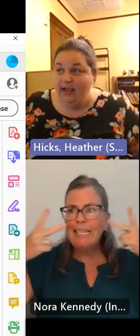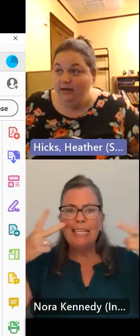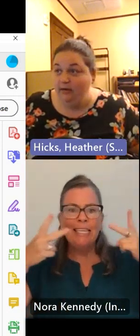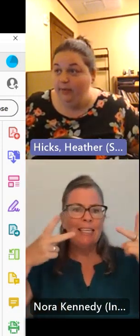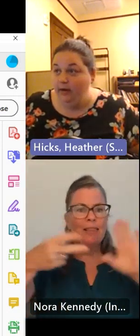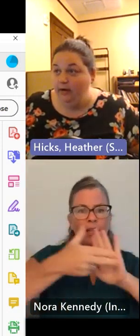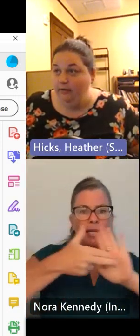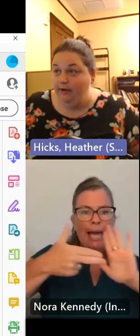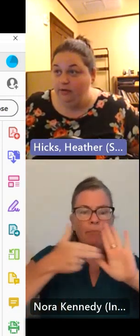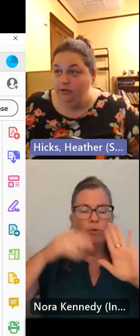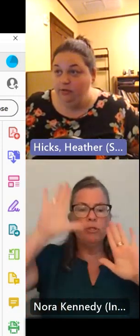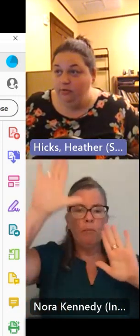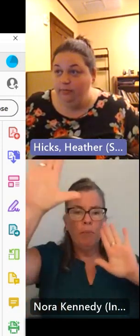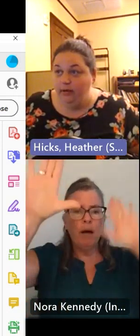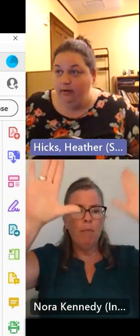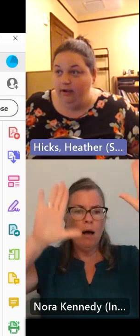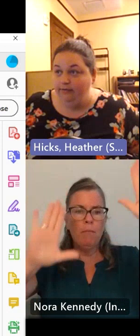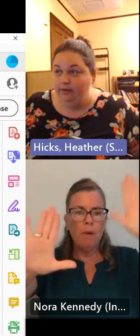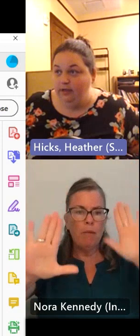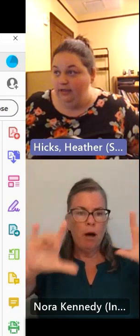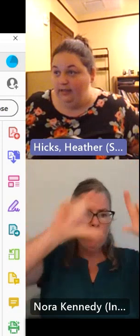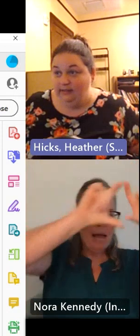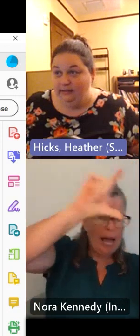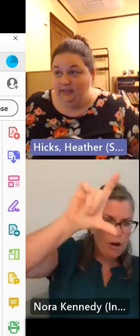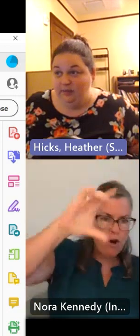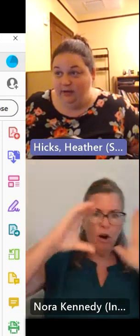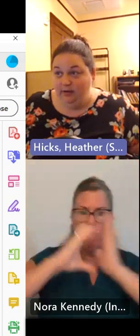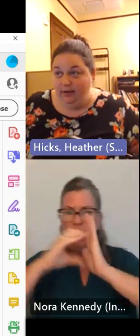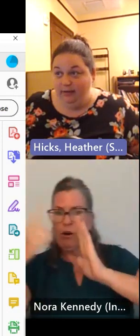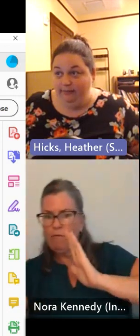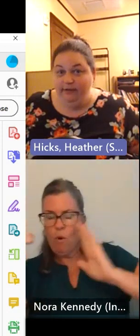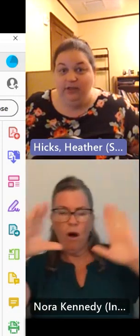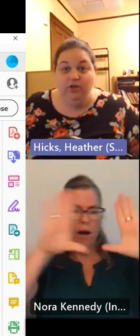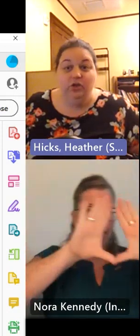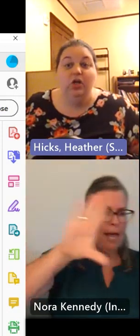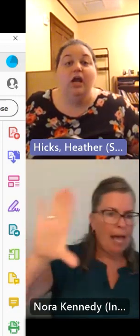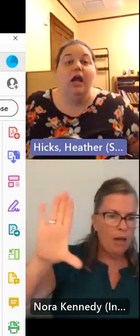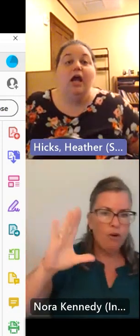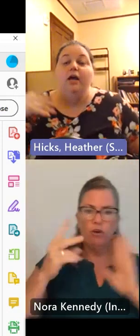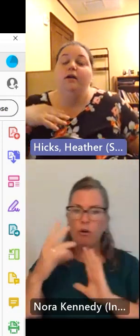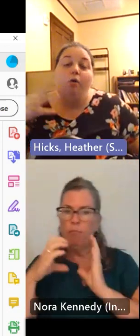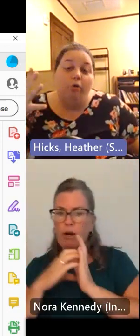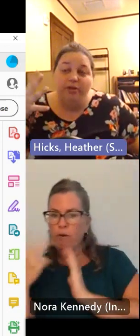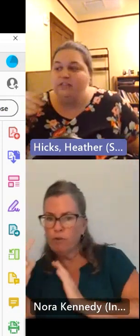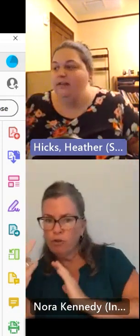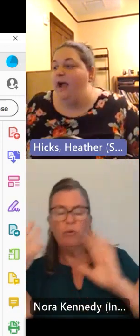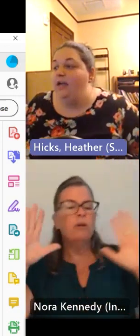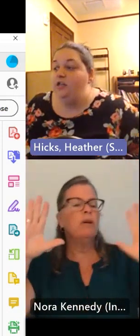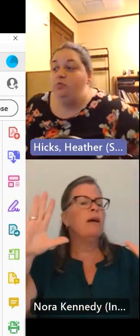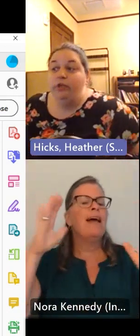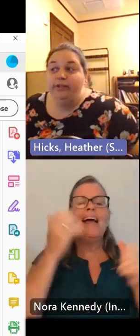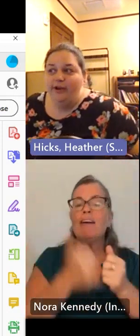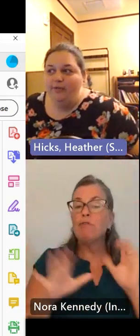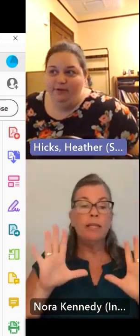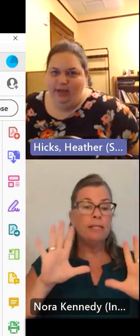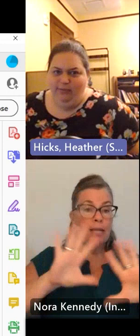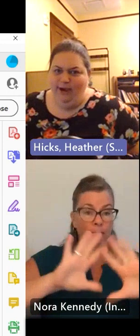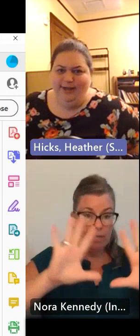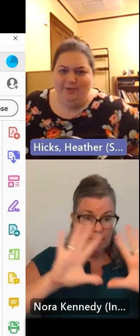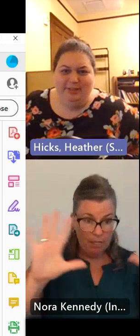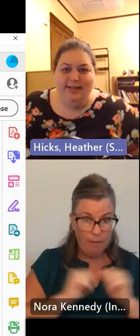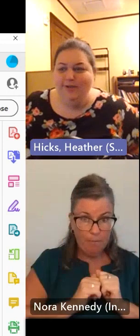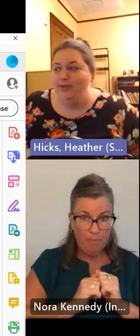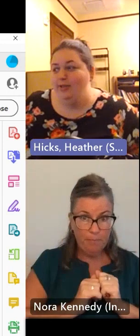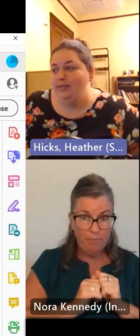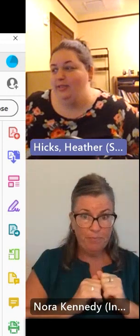labeled as header, paragraph, header 2, paragraph. That's a list paragraph, figure, whole bunch of stuff. I will note, if you're like,